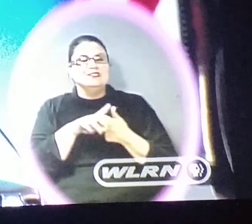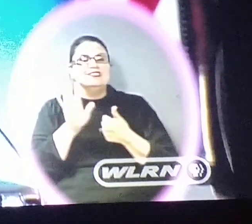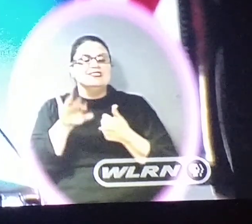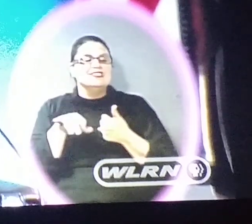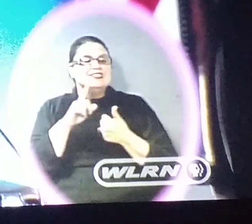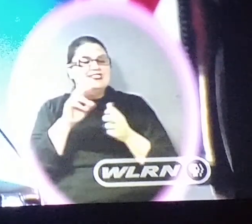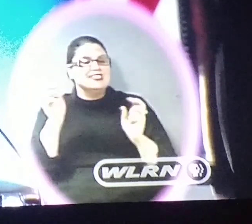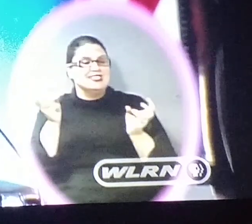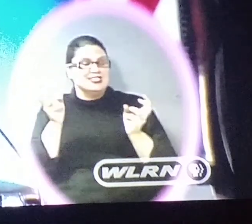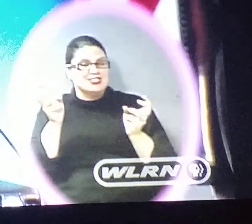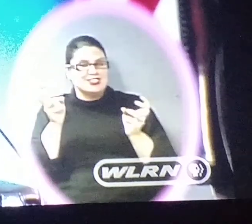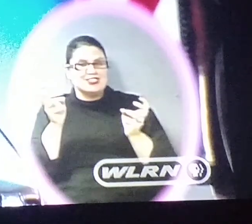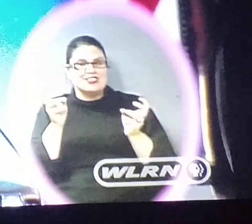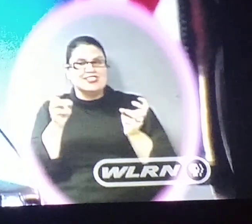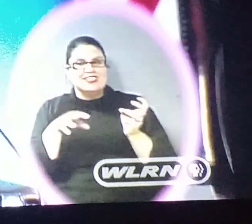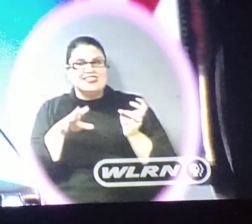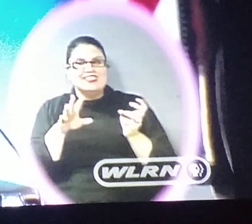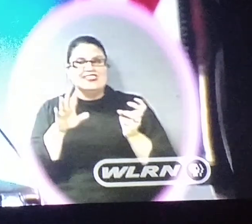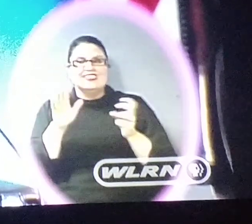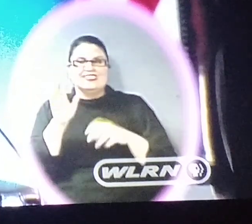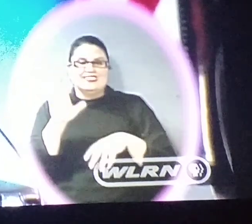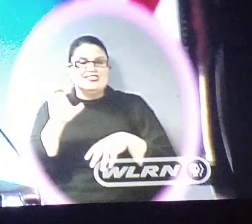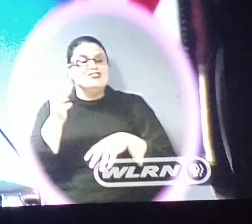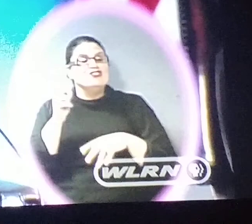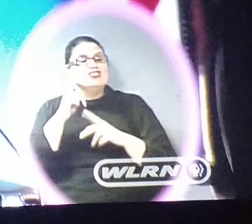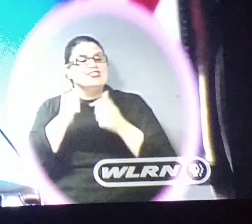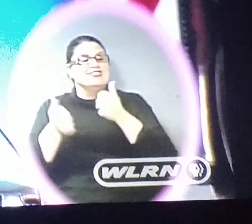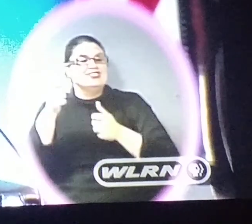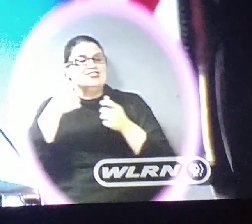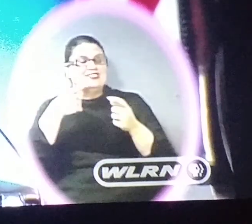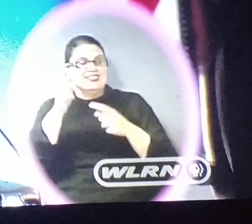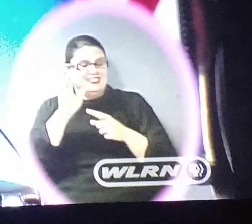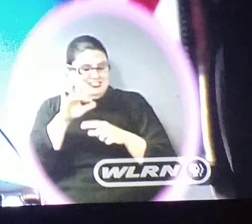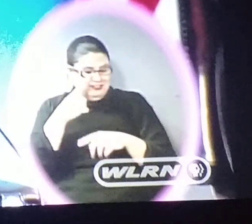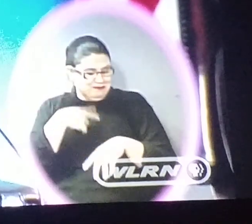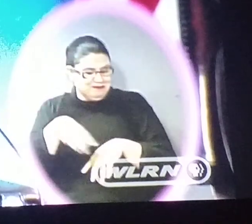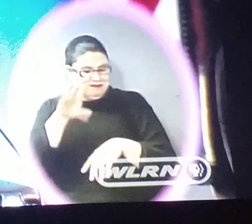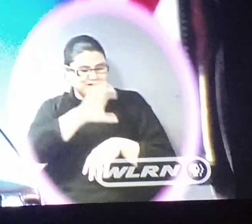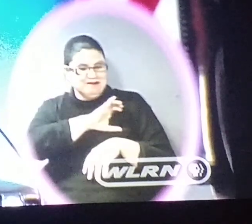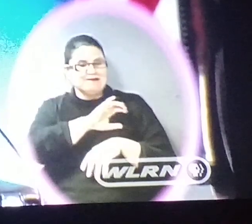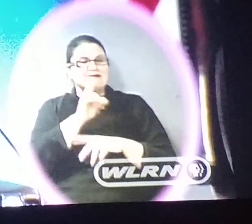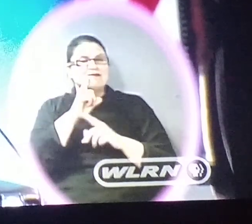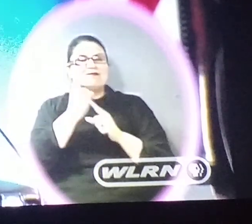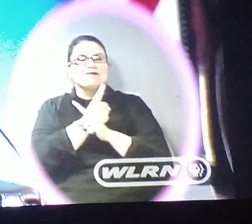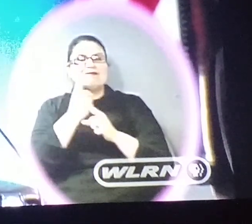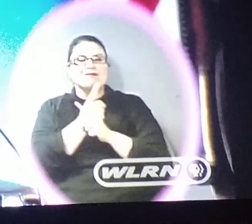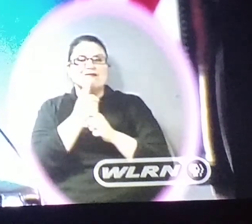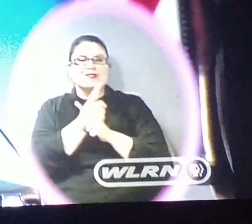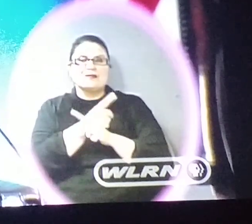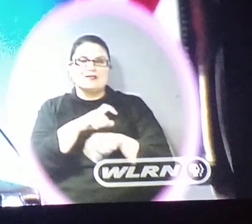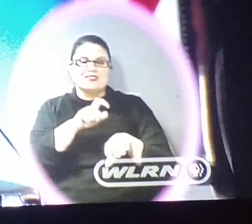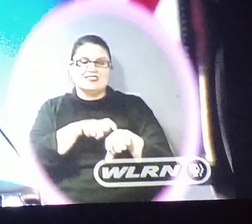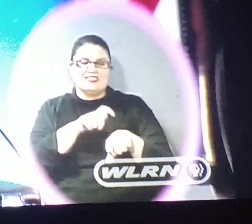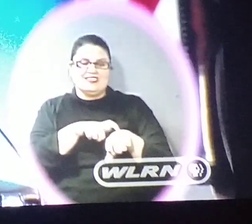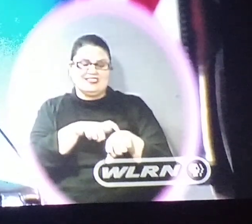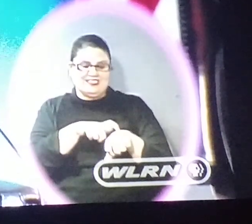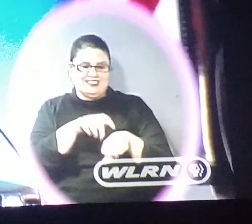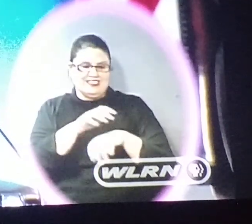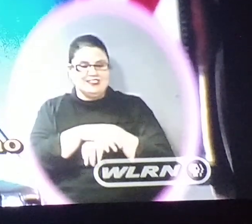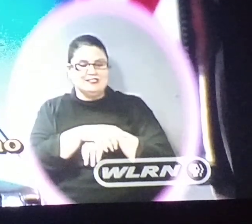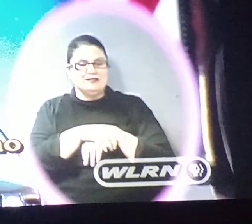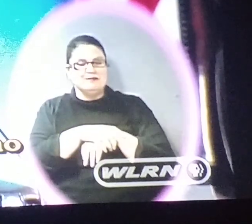This is an issue, as the chief can tell you, where we defer to the police on the appropriateness and timing of doing